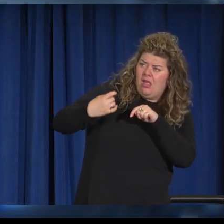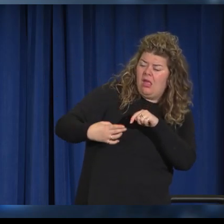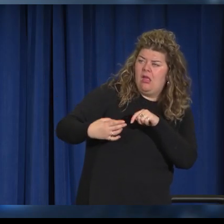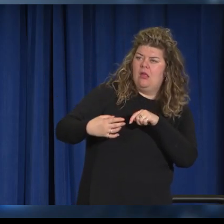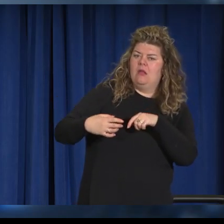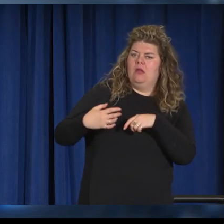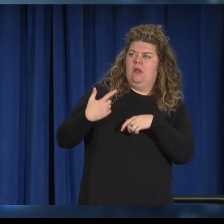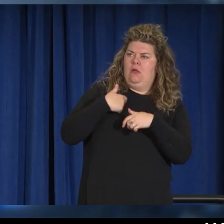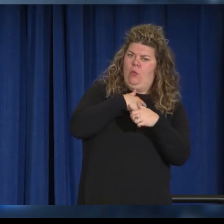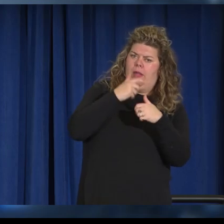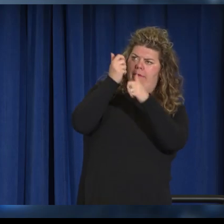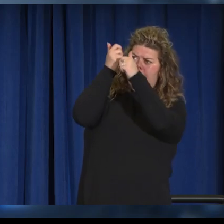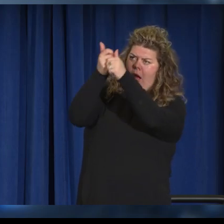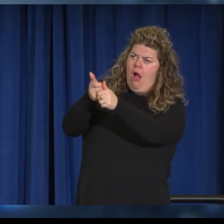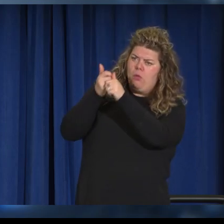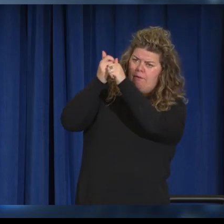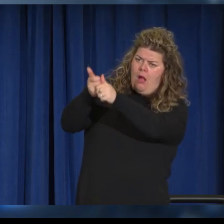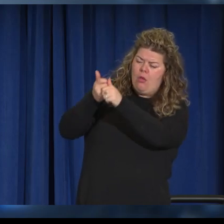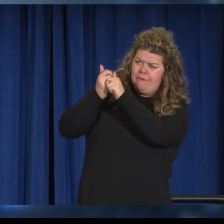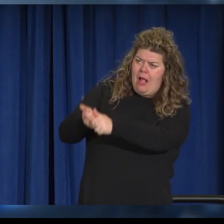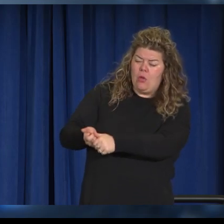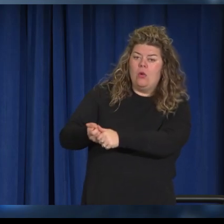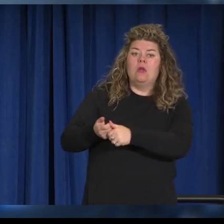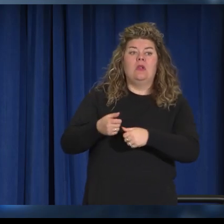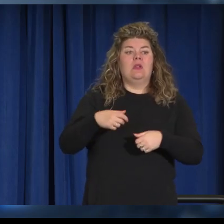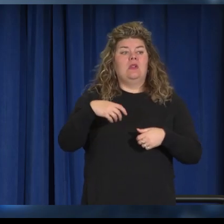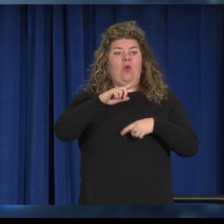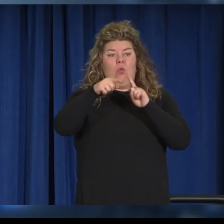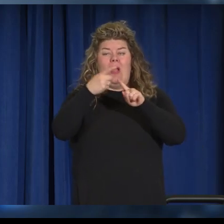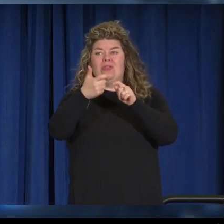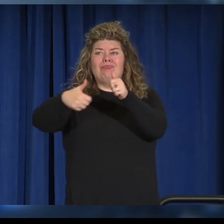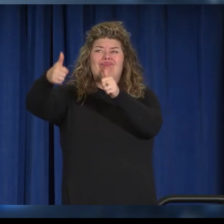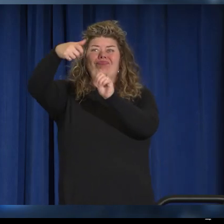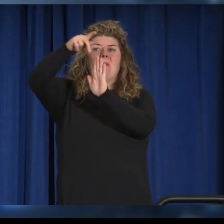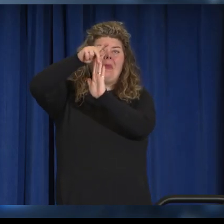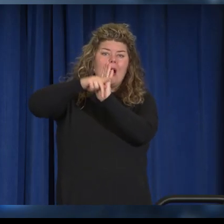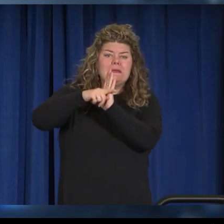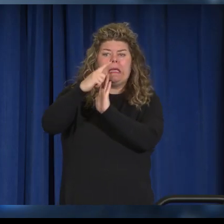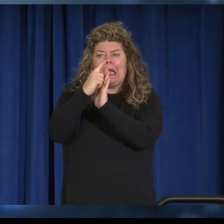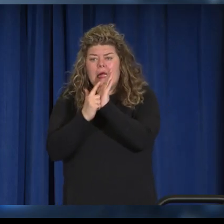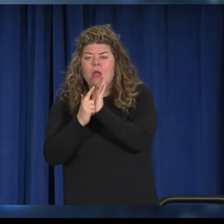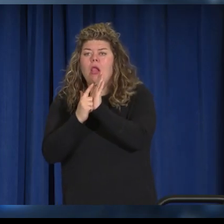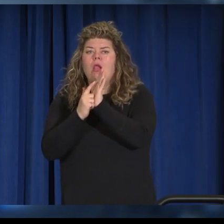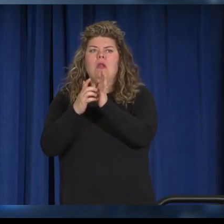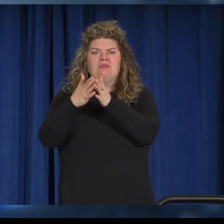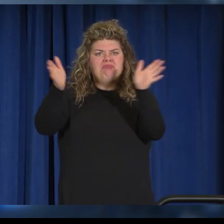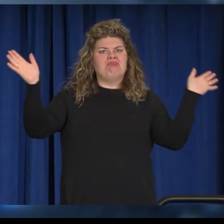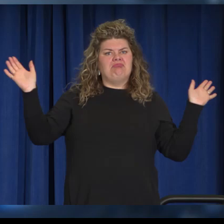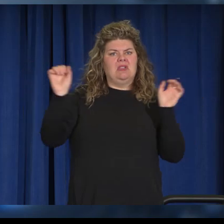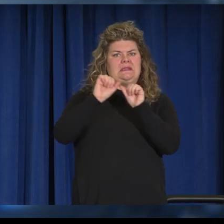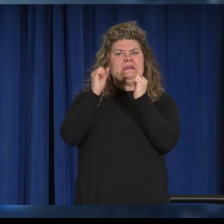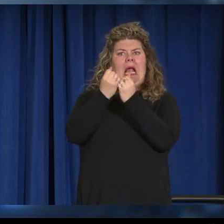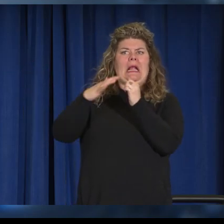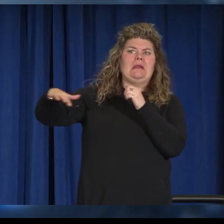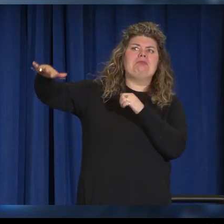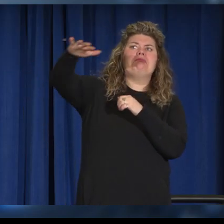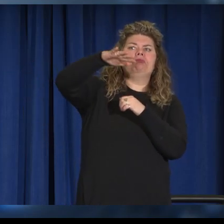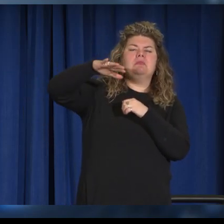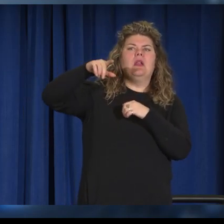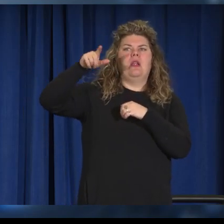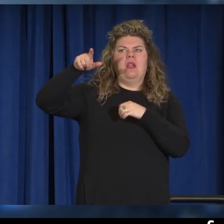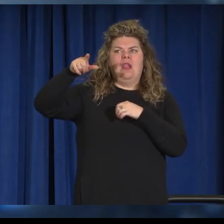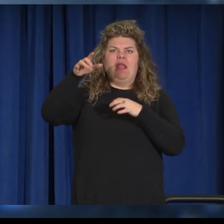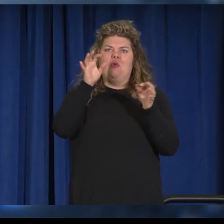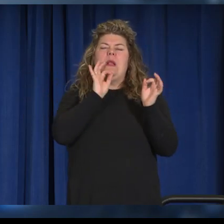that are endorsed. And at a policy and legal level, when you look at broader society, that also defines